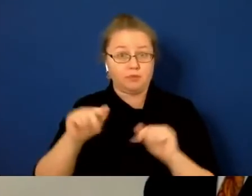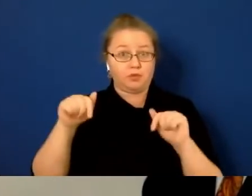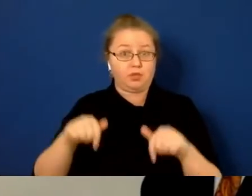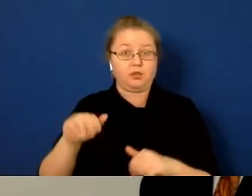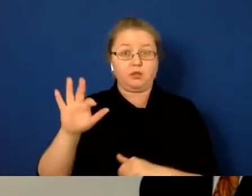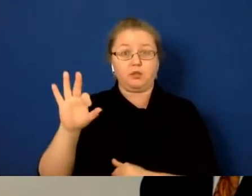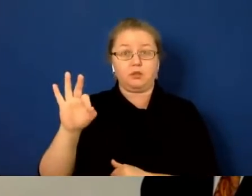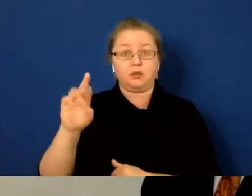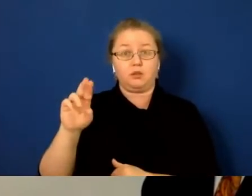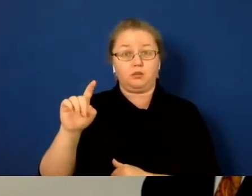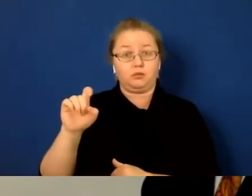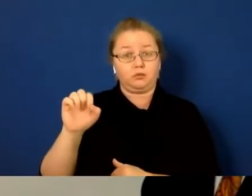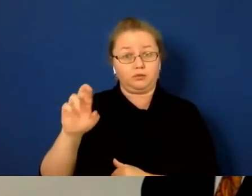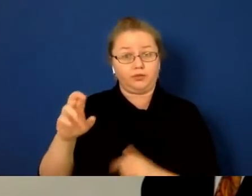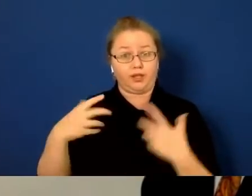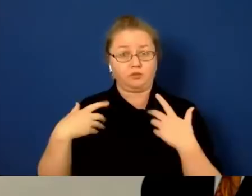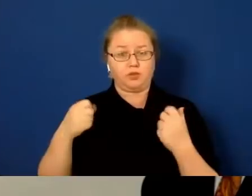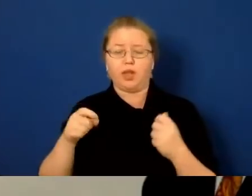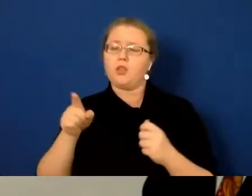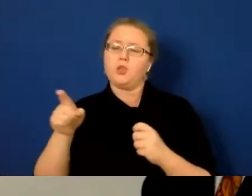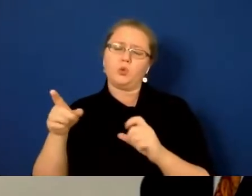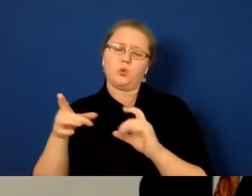province's pandemic supports, visit